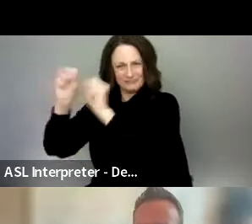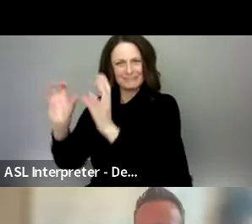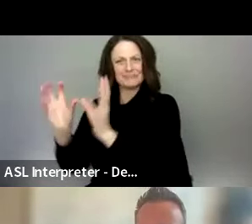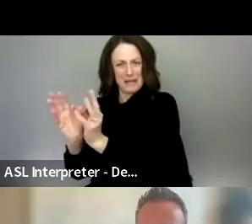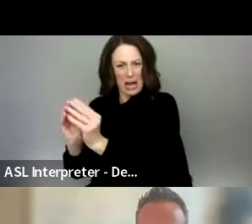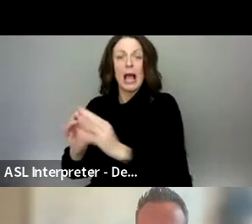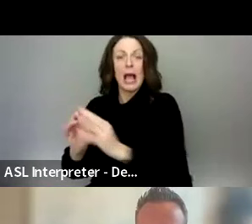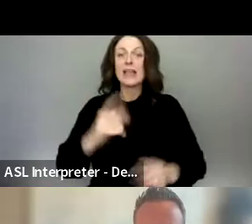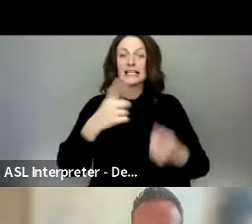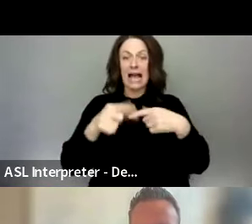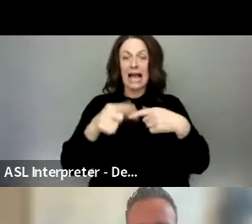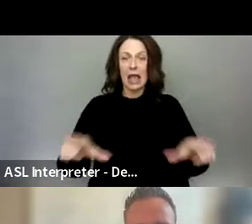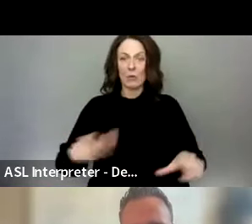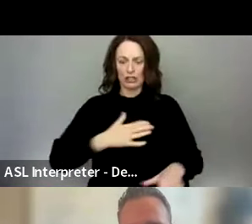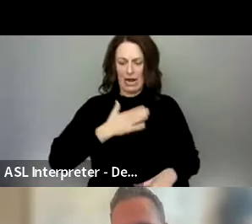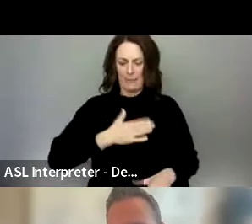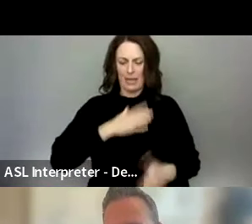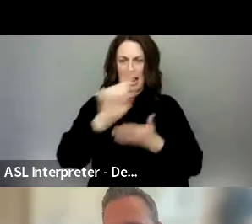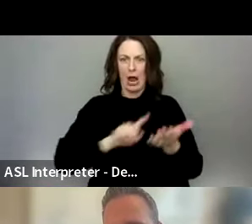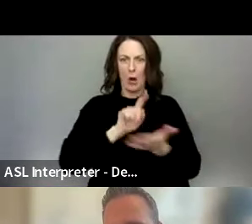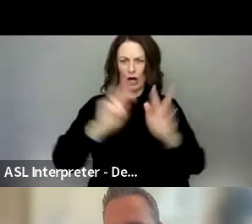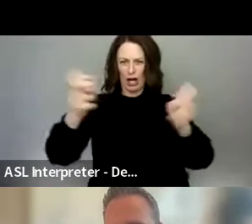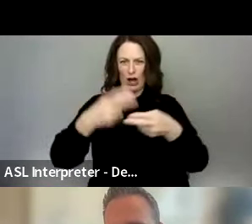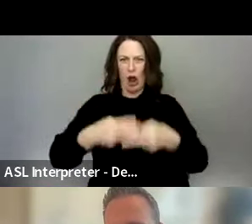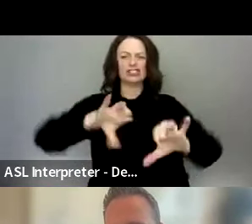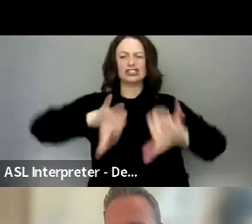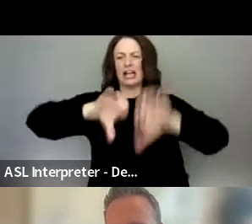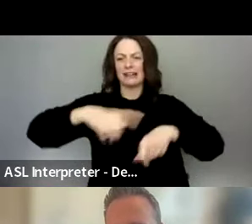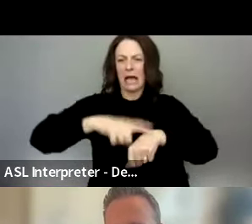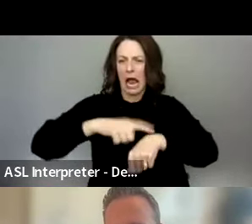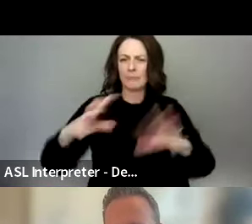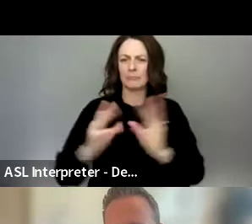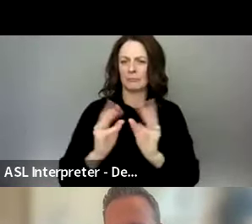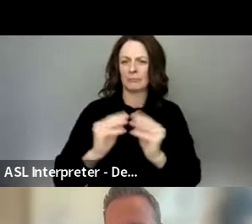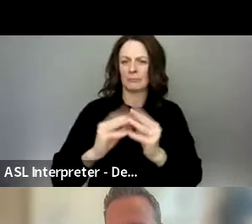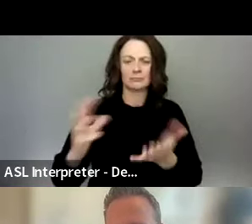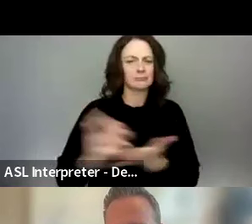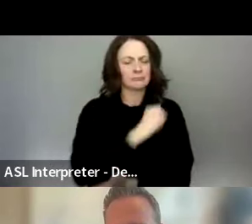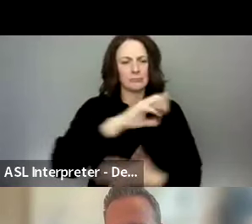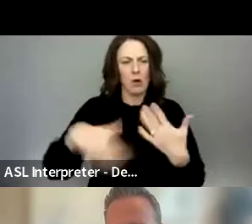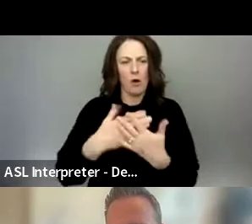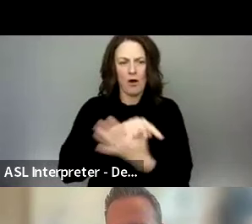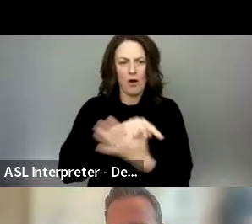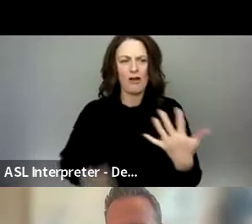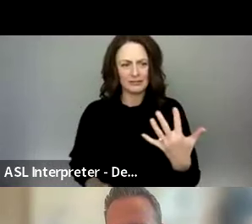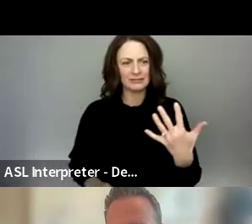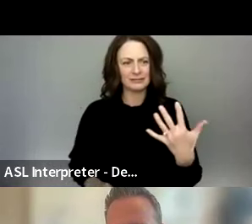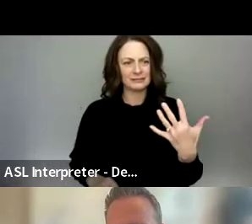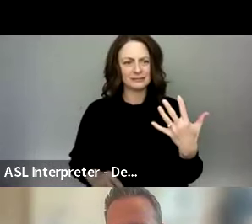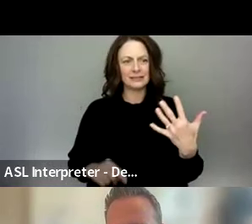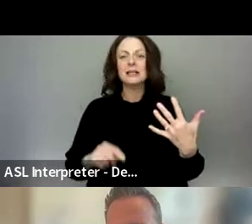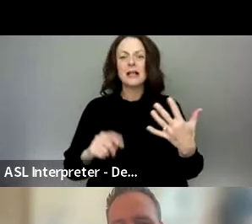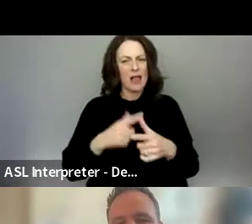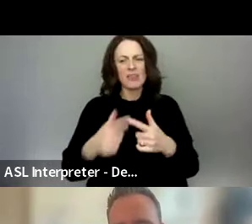just for people to chat. So yeah, take advantage of all that and to, you know, just hang out